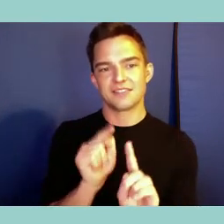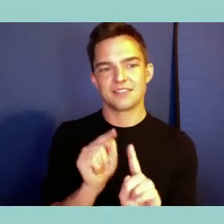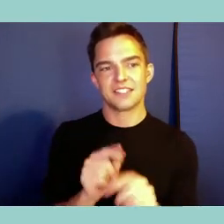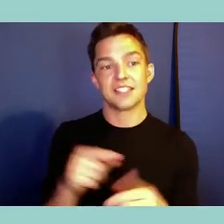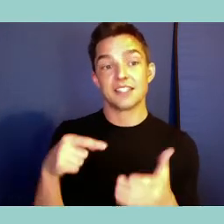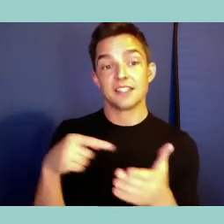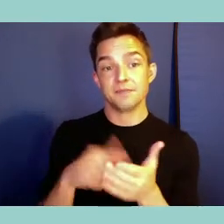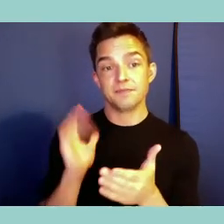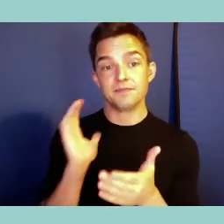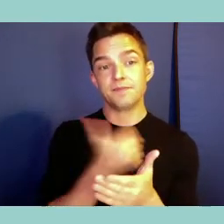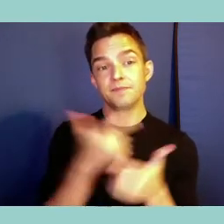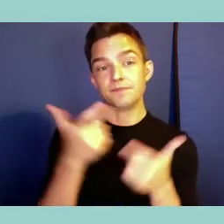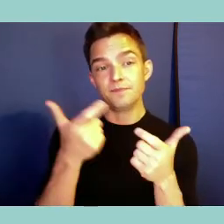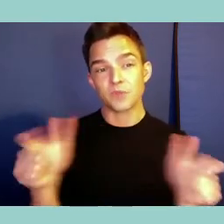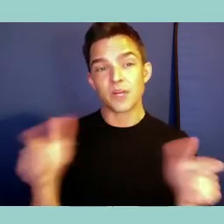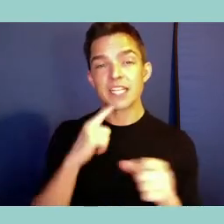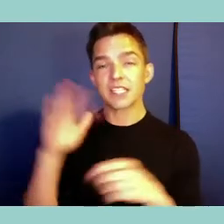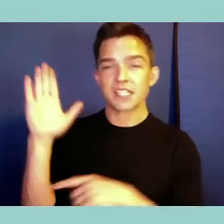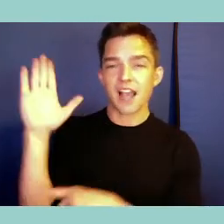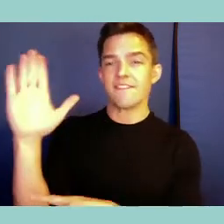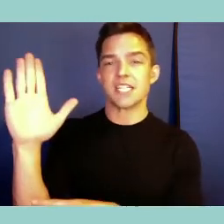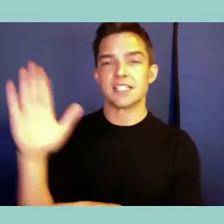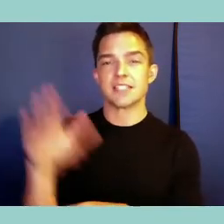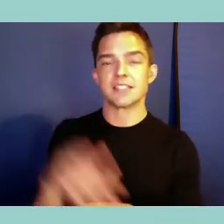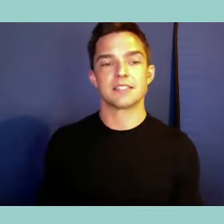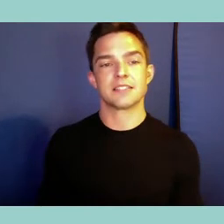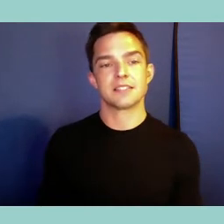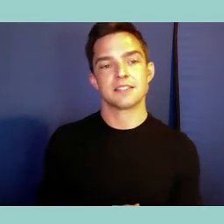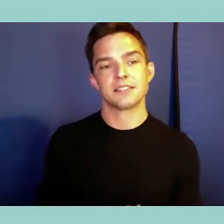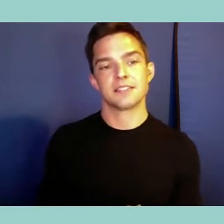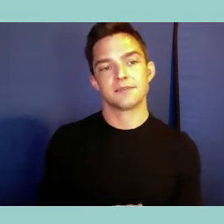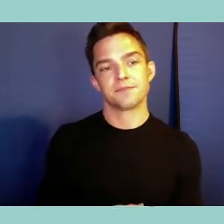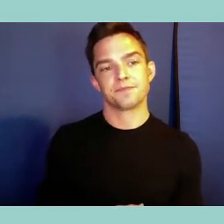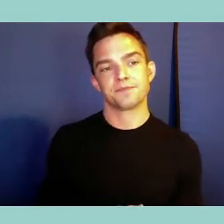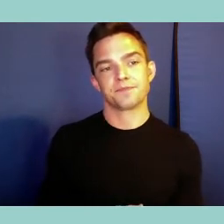law. This is our great covenant.